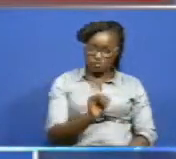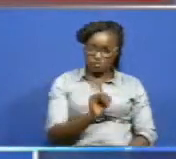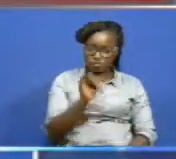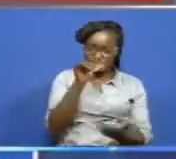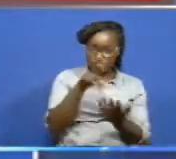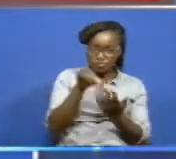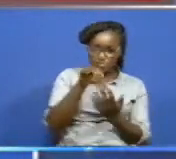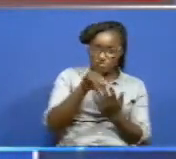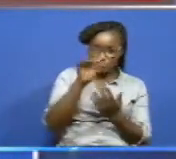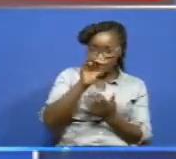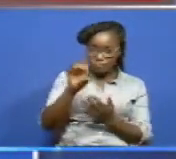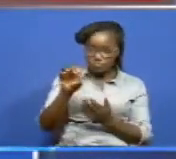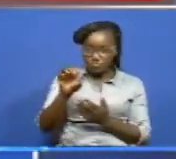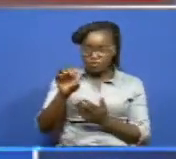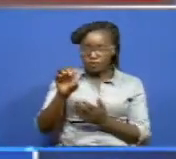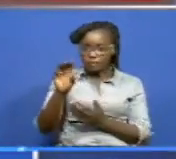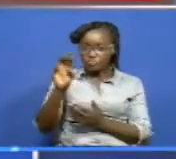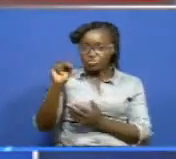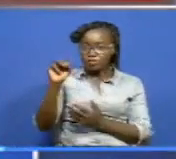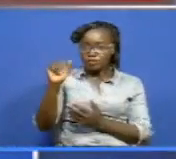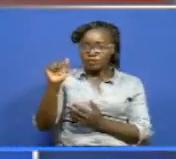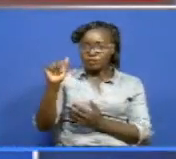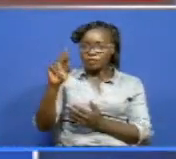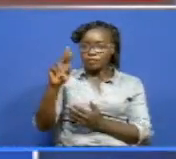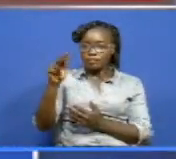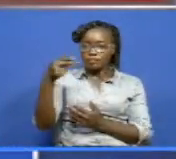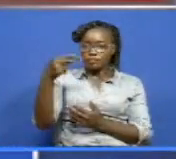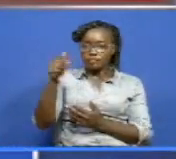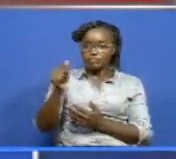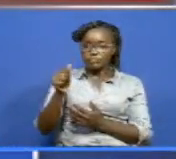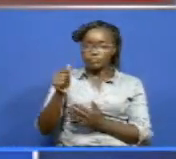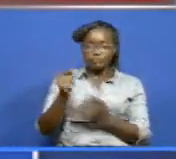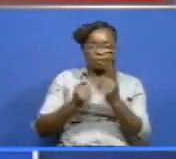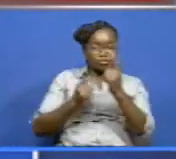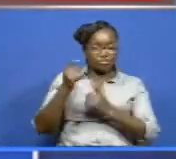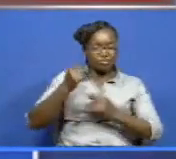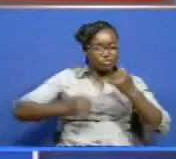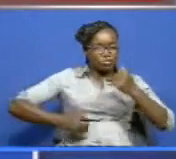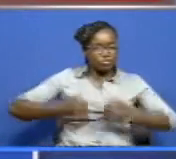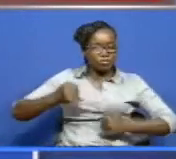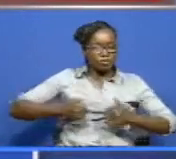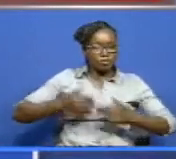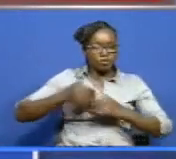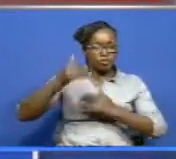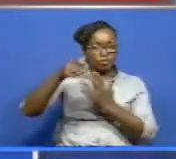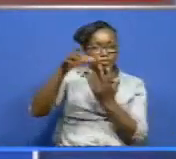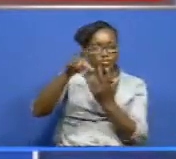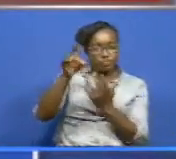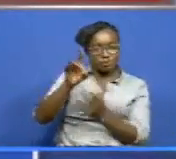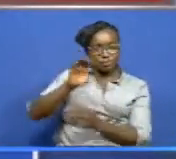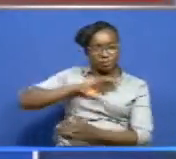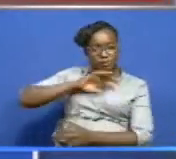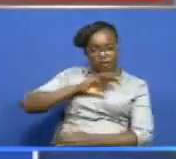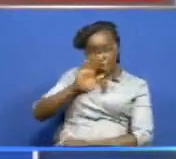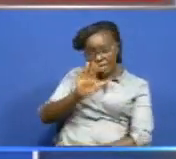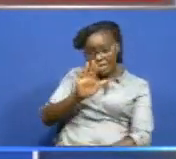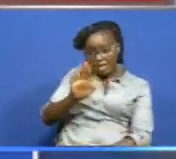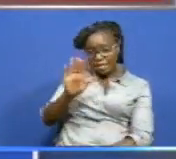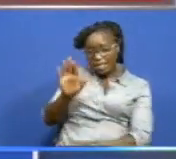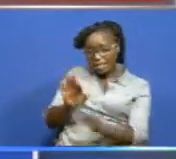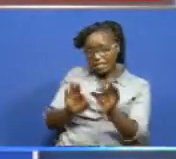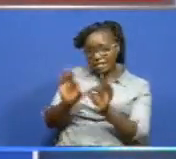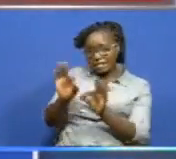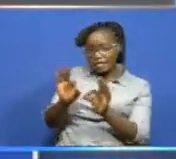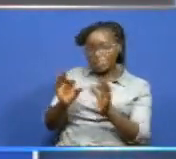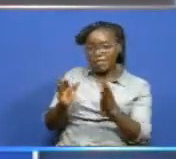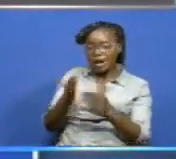Mini Martha Karambu Koome back in Meru have expressed their joy following the picking of one of their own, describing her